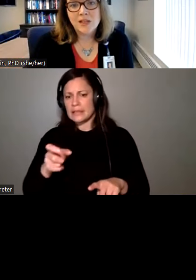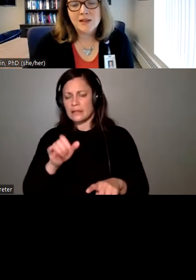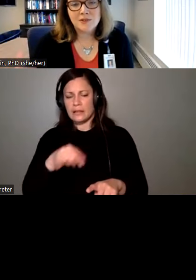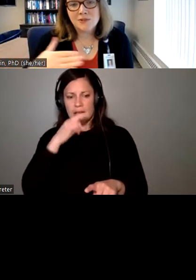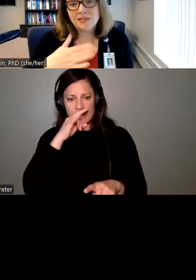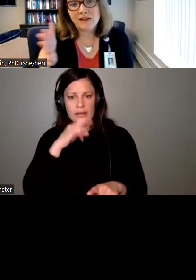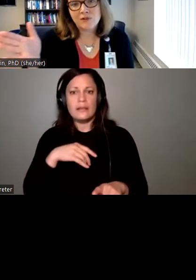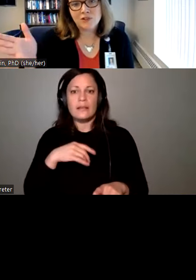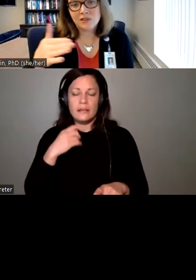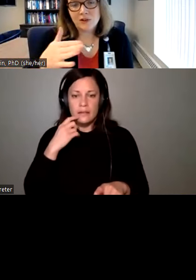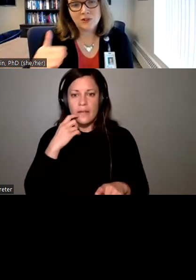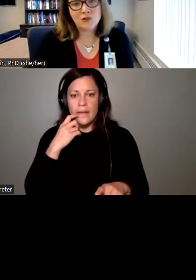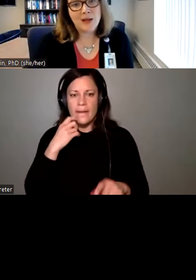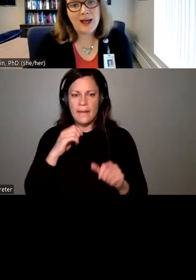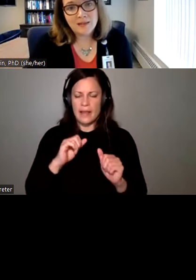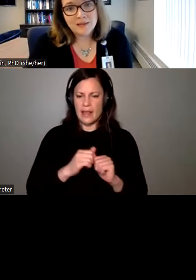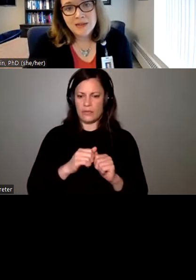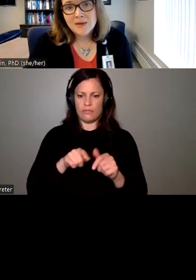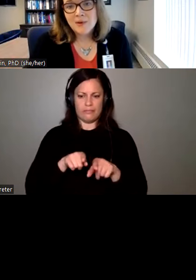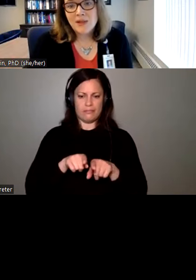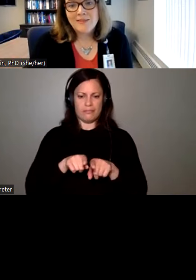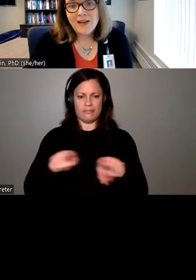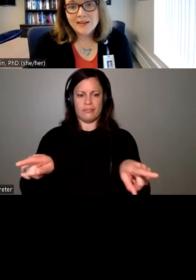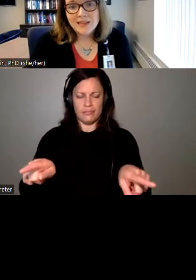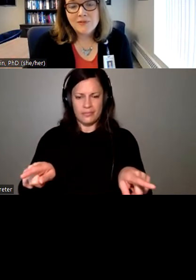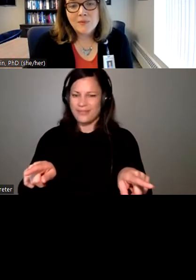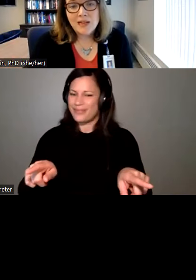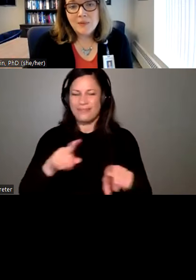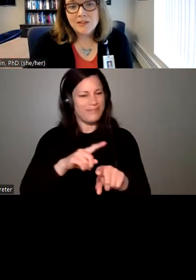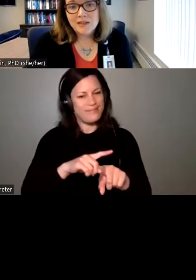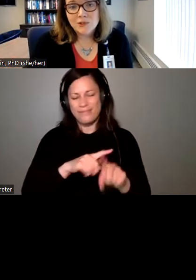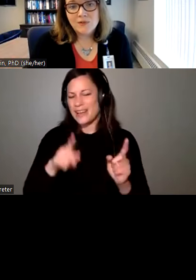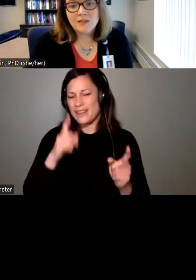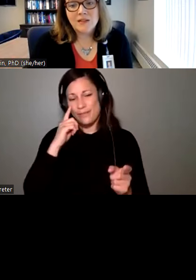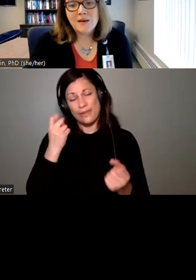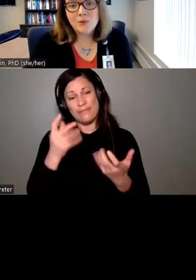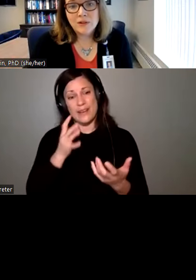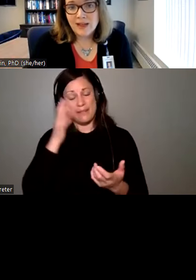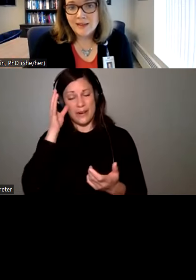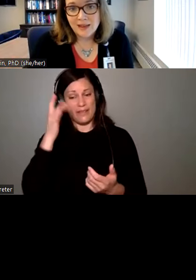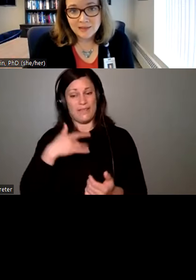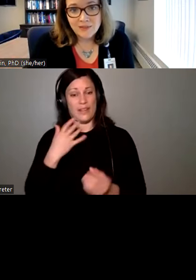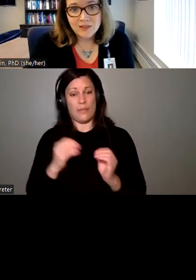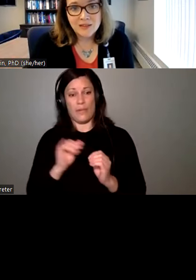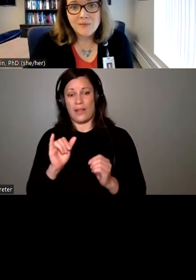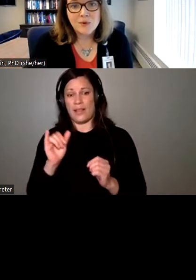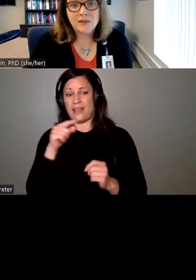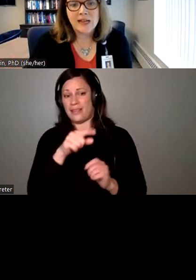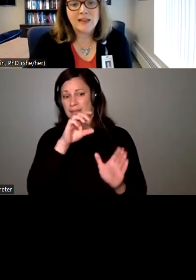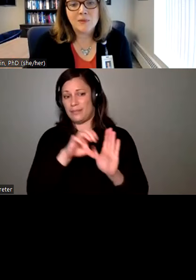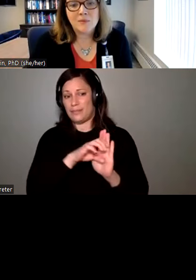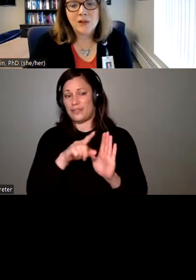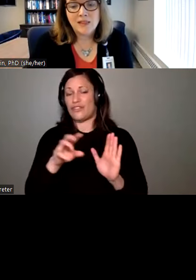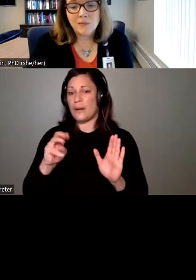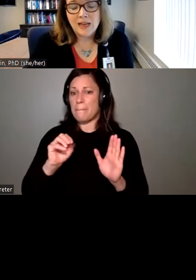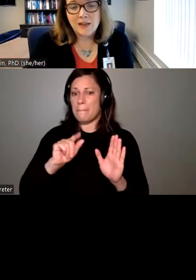of divergence along two paths. But in fact, for many parents, it actually feels a lot more like this. It feels a lot more like